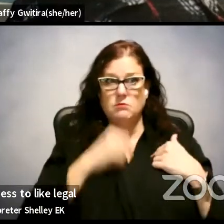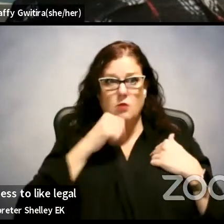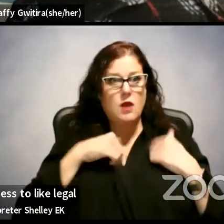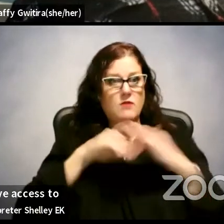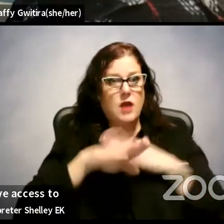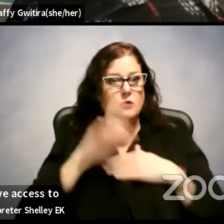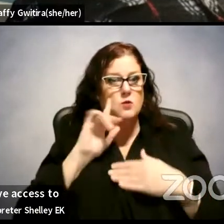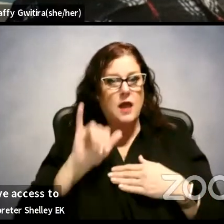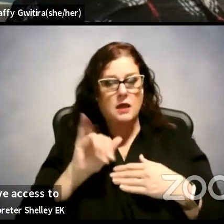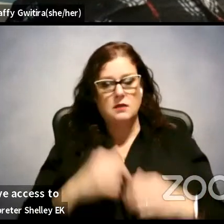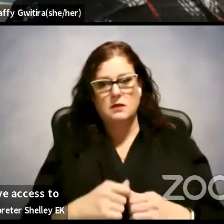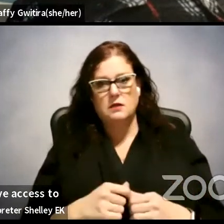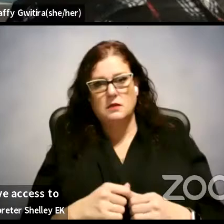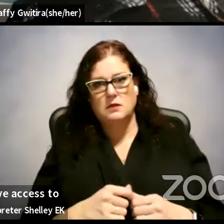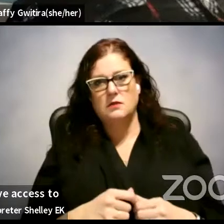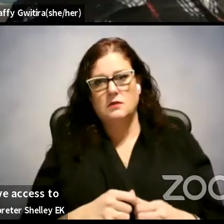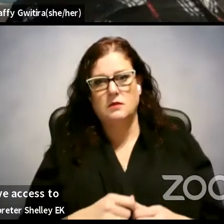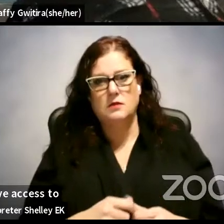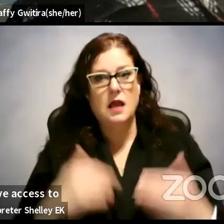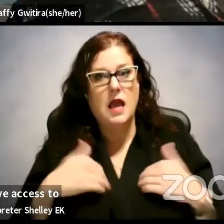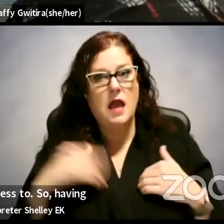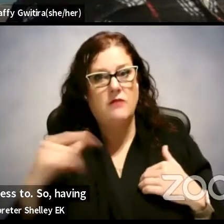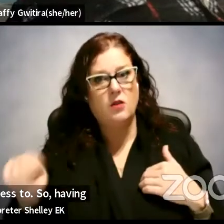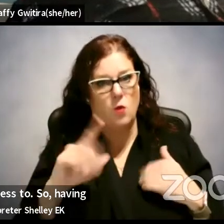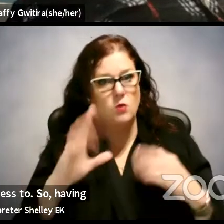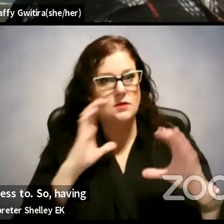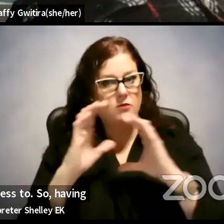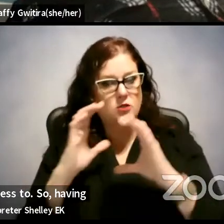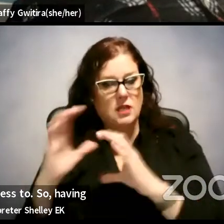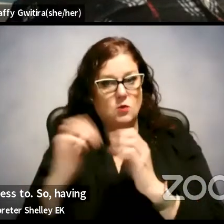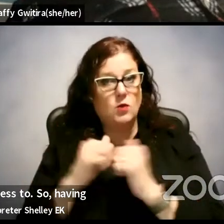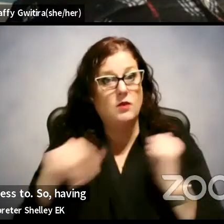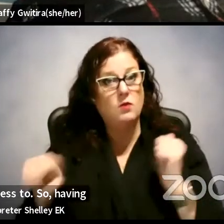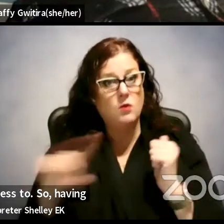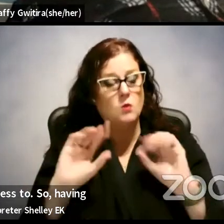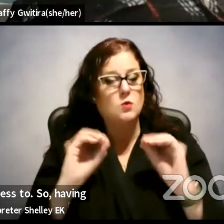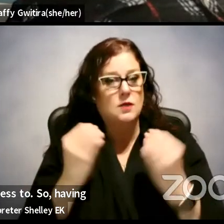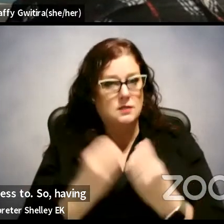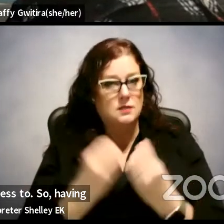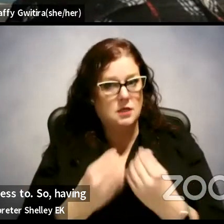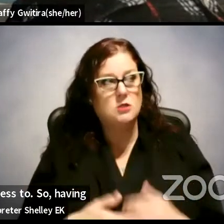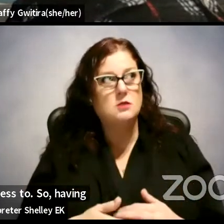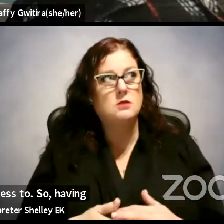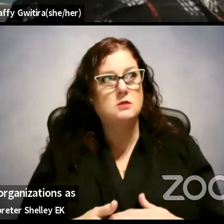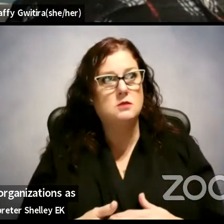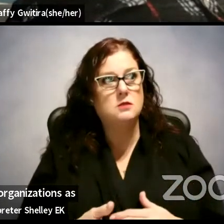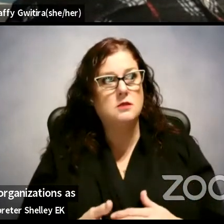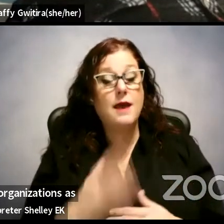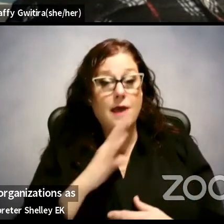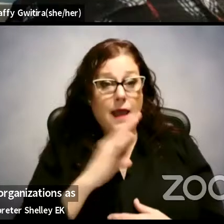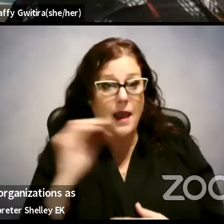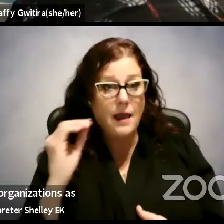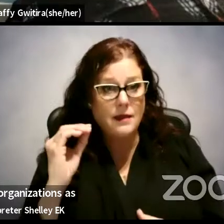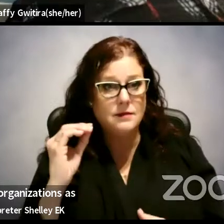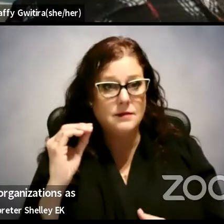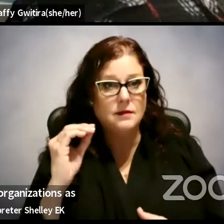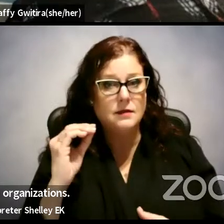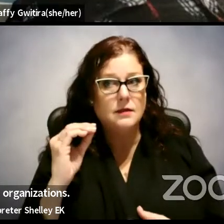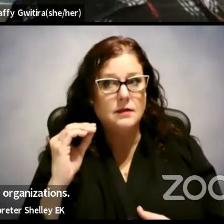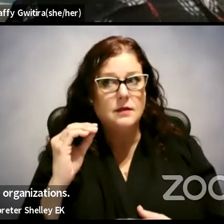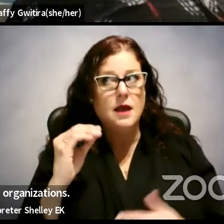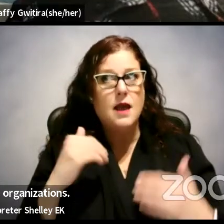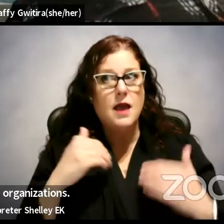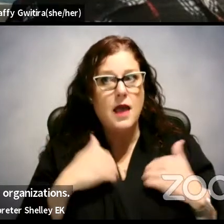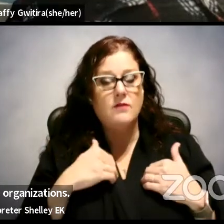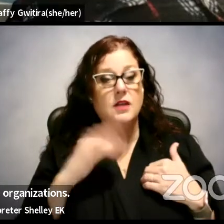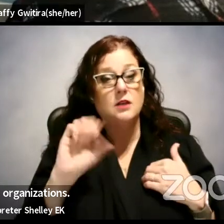access to. So having those conversations with those organizations, and having a